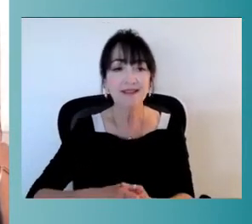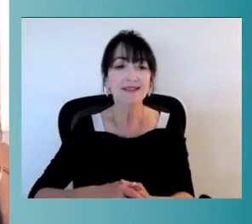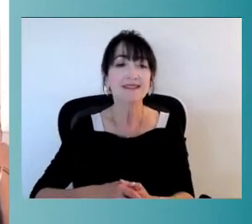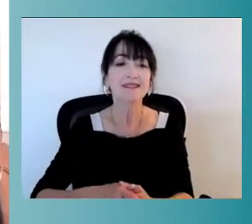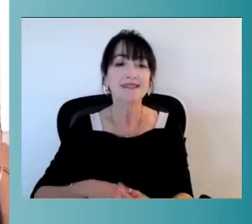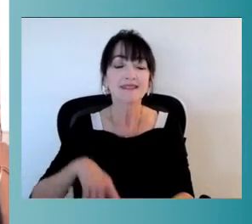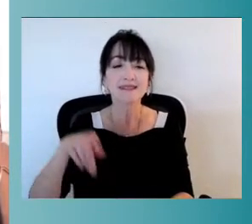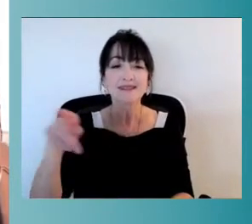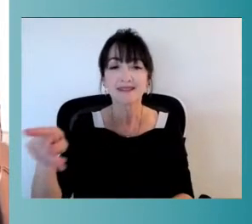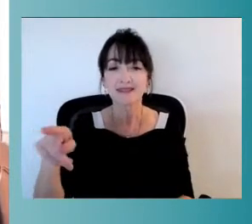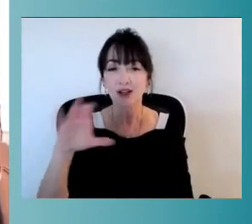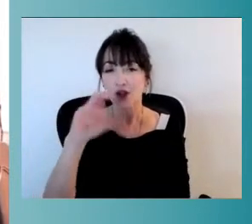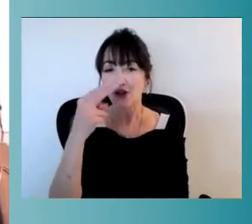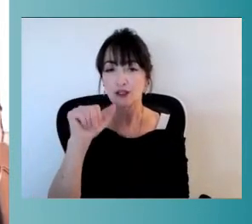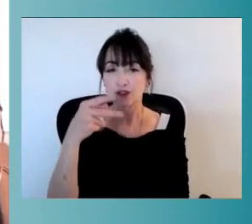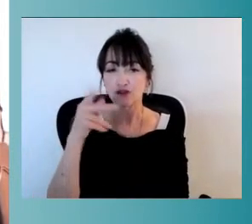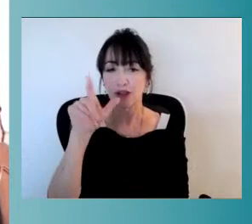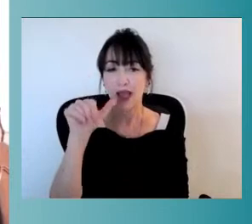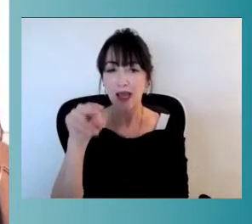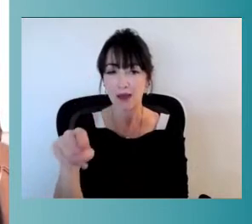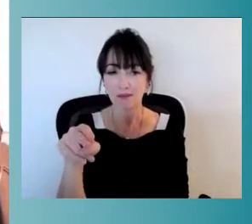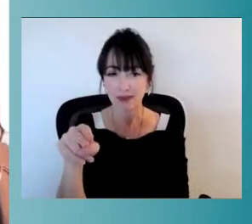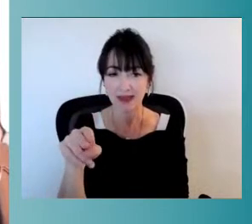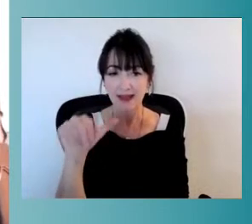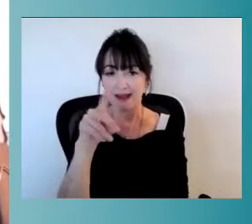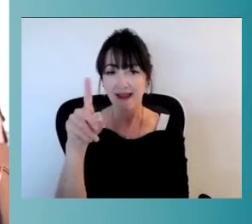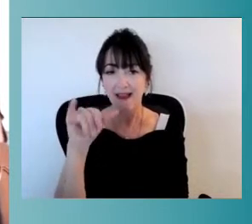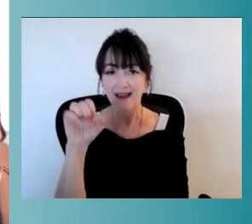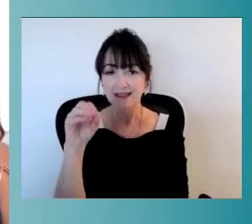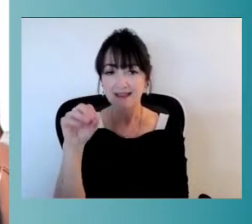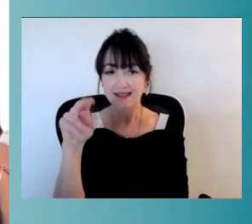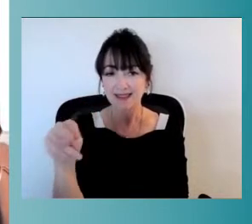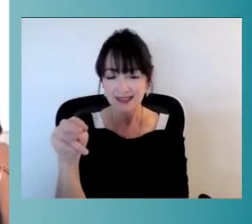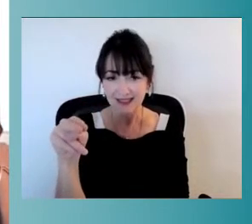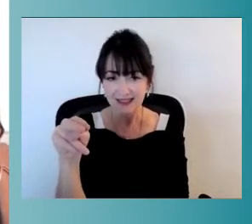Chaplain Shellerine Addison,